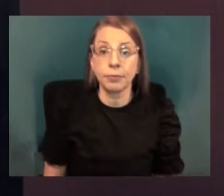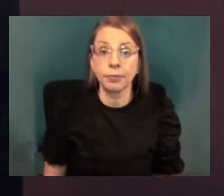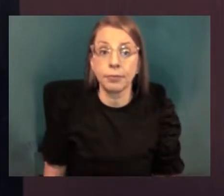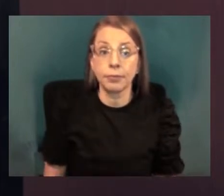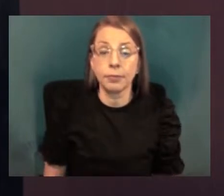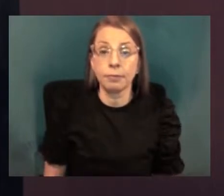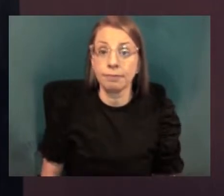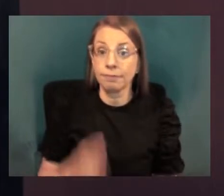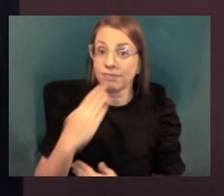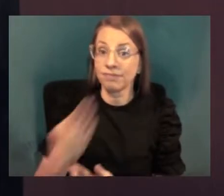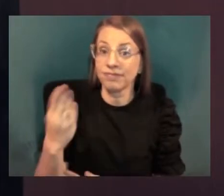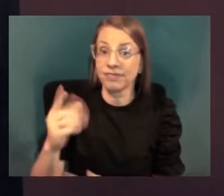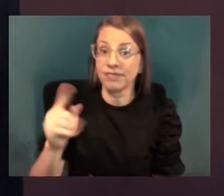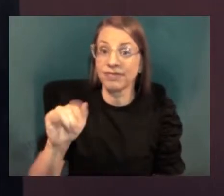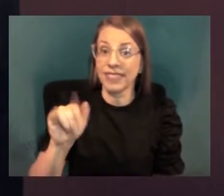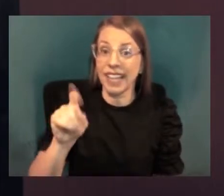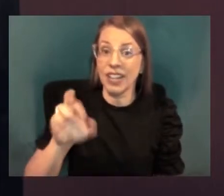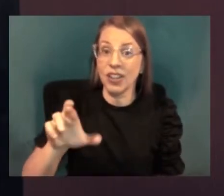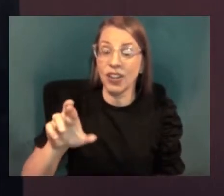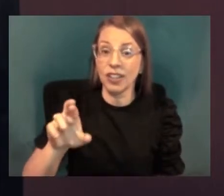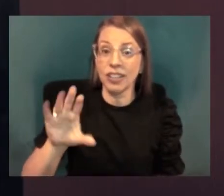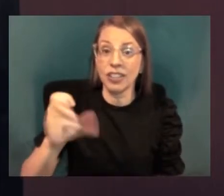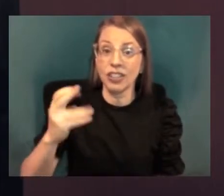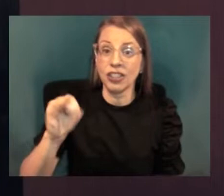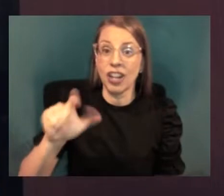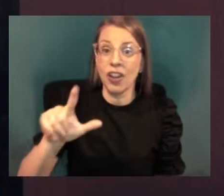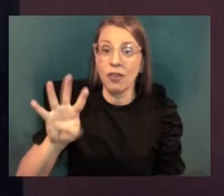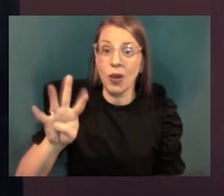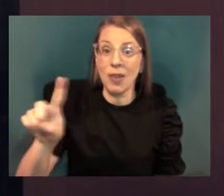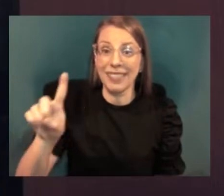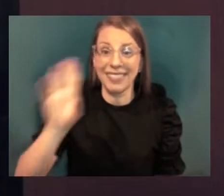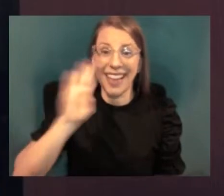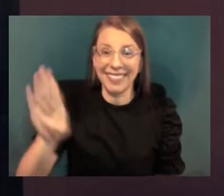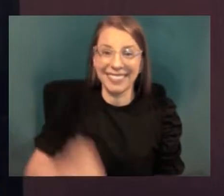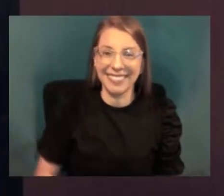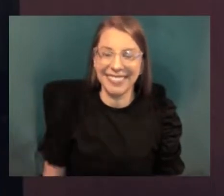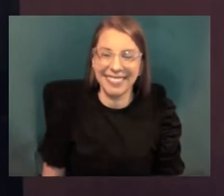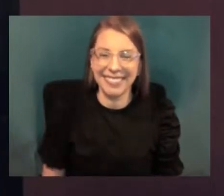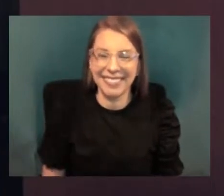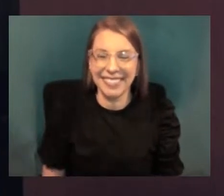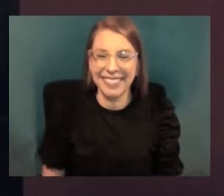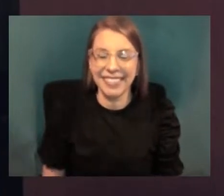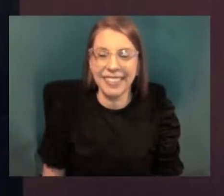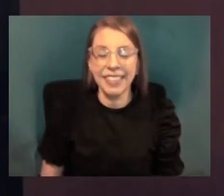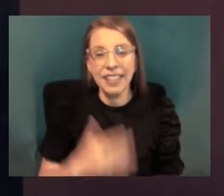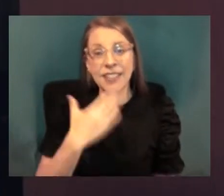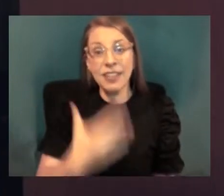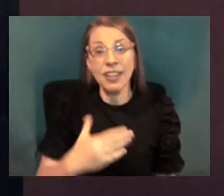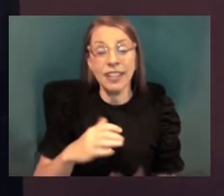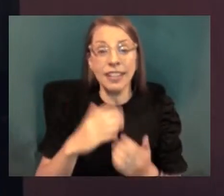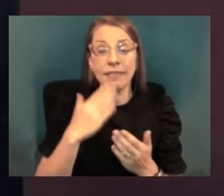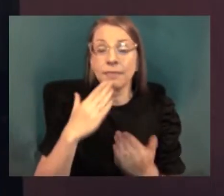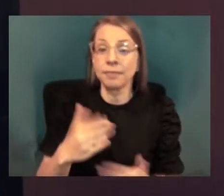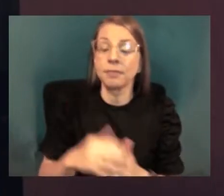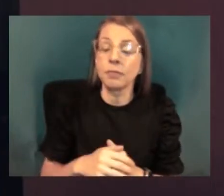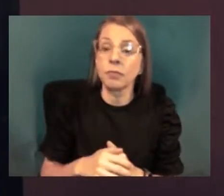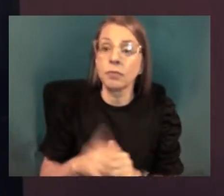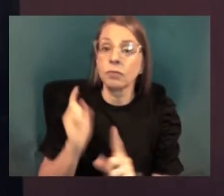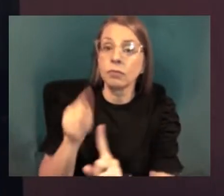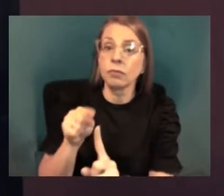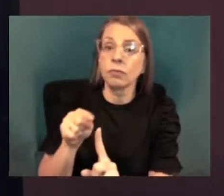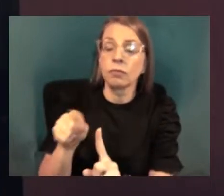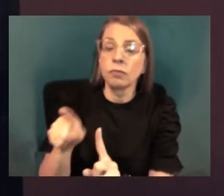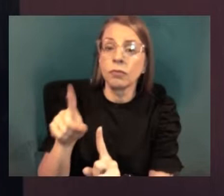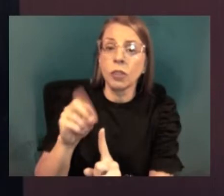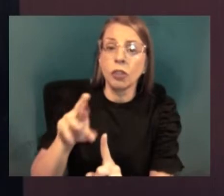Good morning, guys. Taylor, Channel 41. How are you this morning? Hey, Taylor. How are you? Taylor. Good, thank you. I want to touch on that topic, Dr. Stites, you were just talking